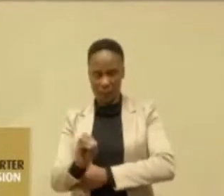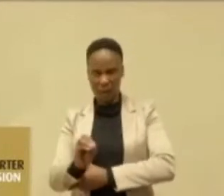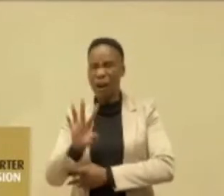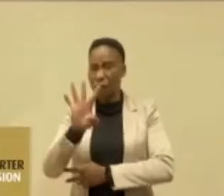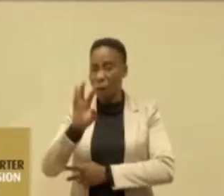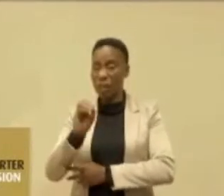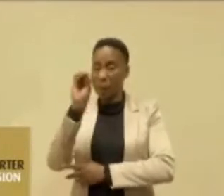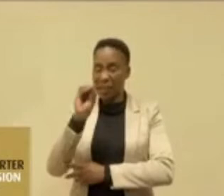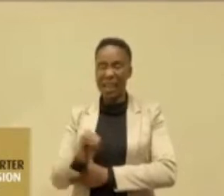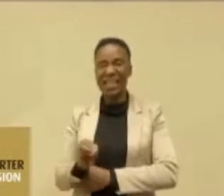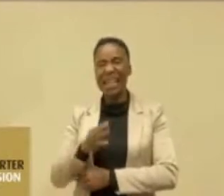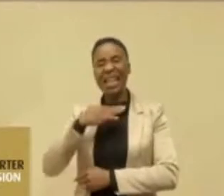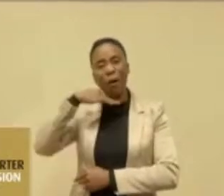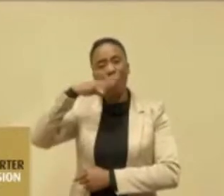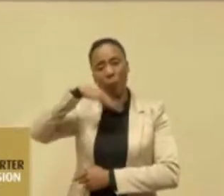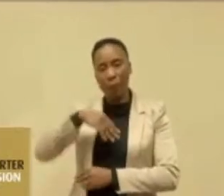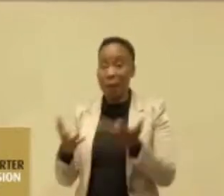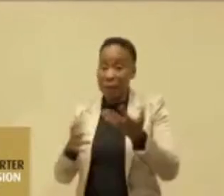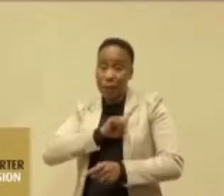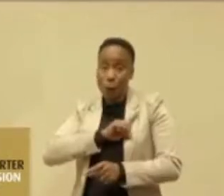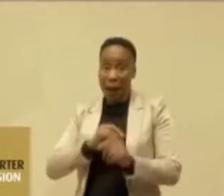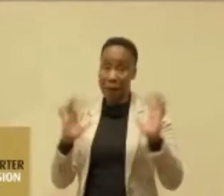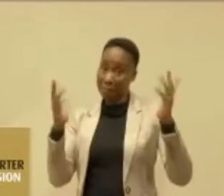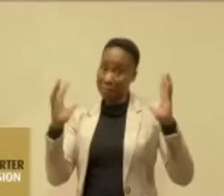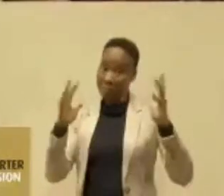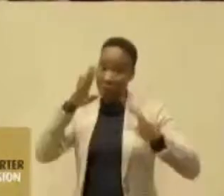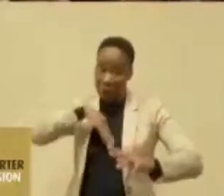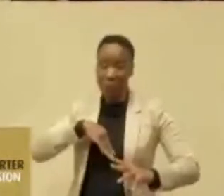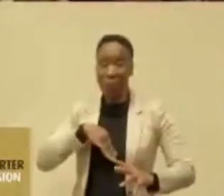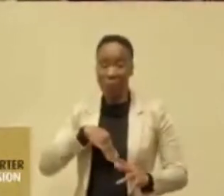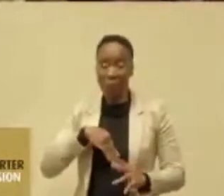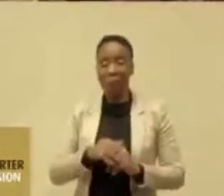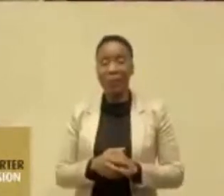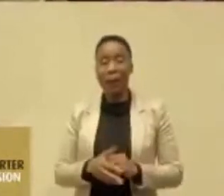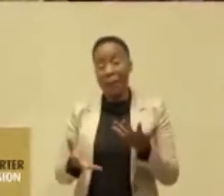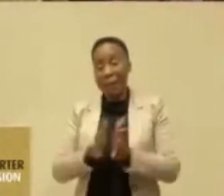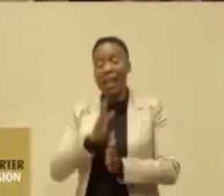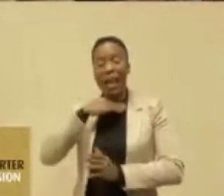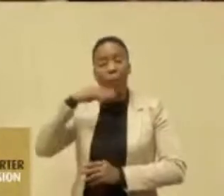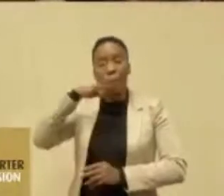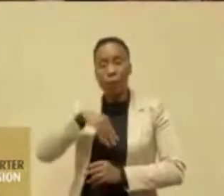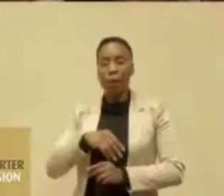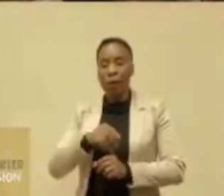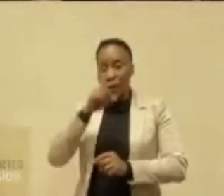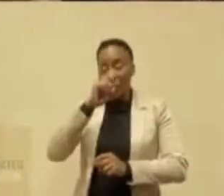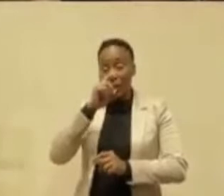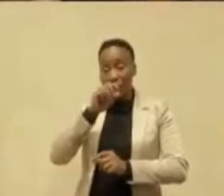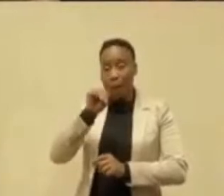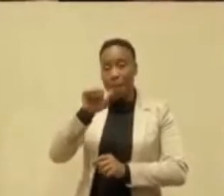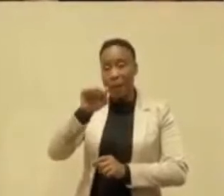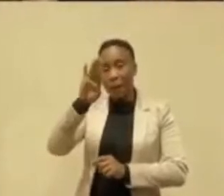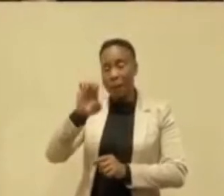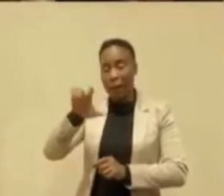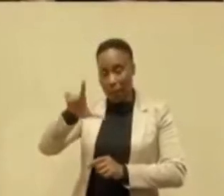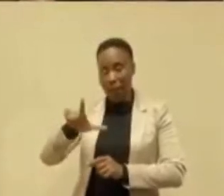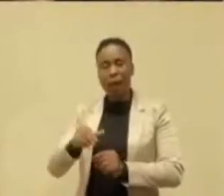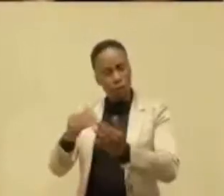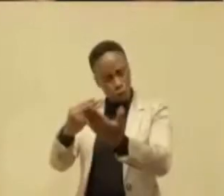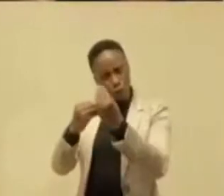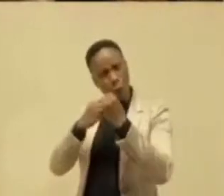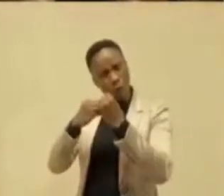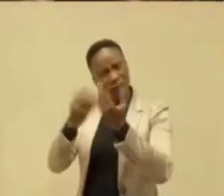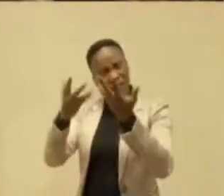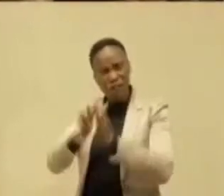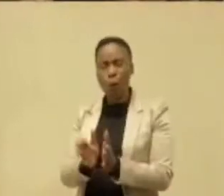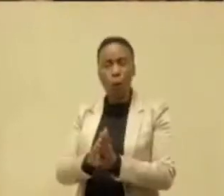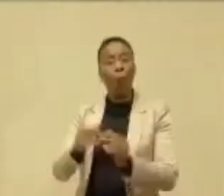maybe that's why mr pelometer it might not be enough maybe 50 percent